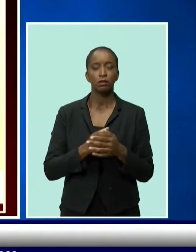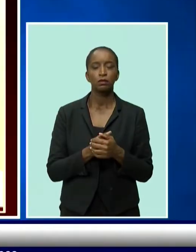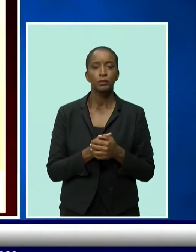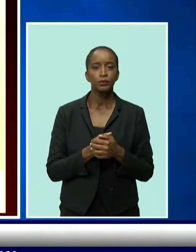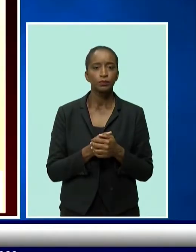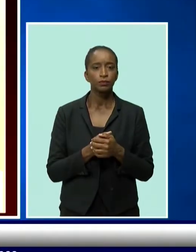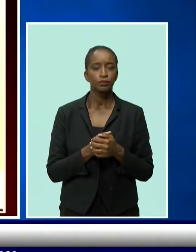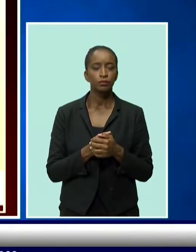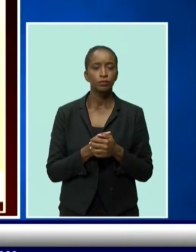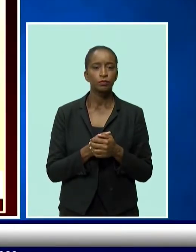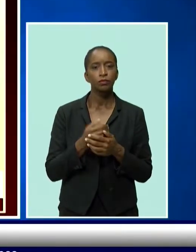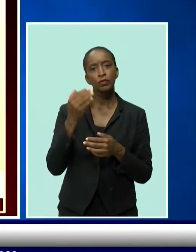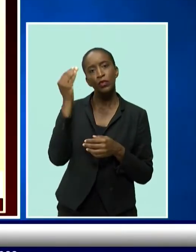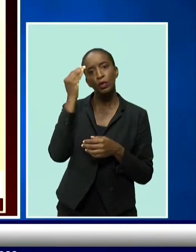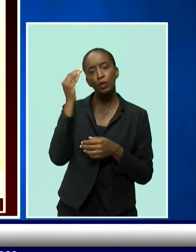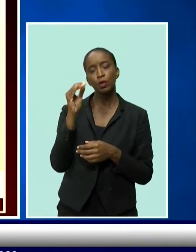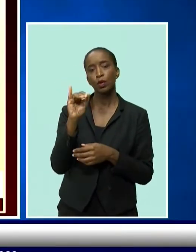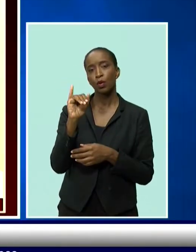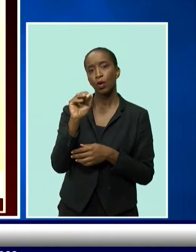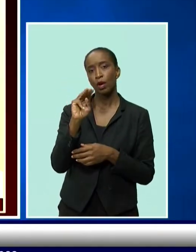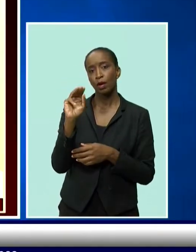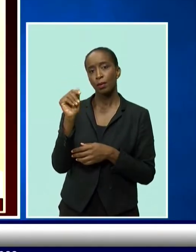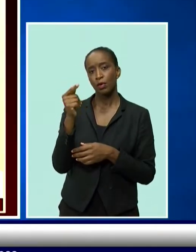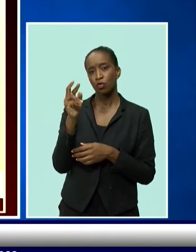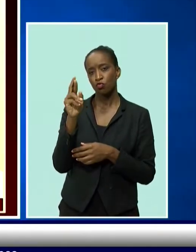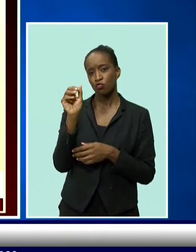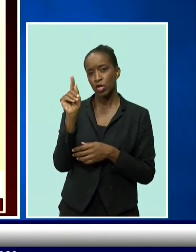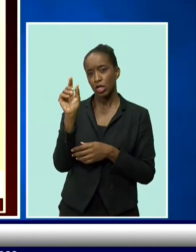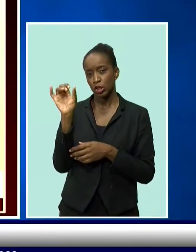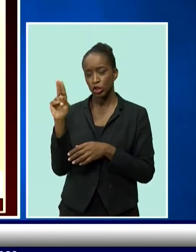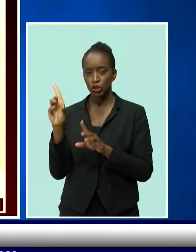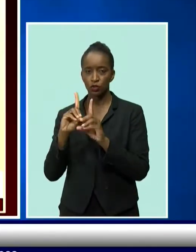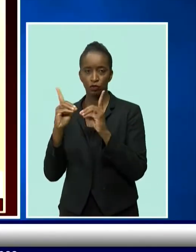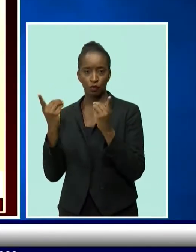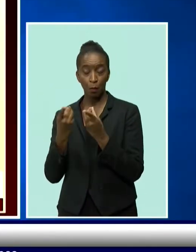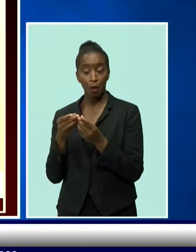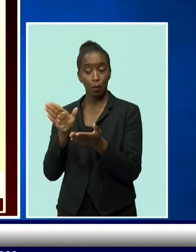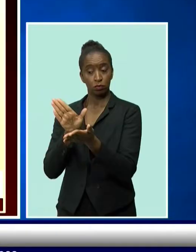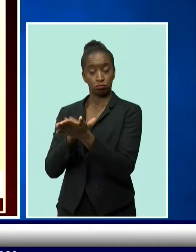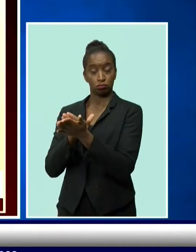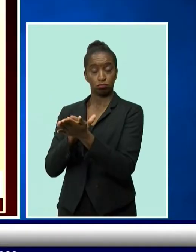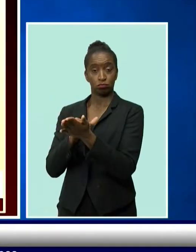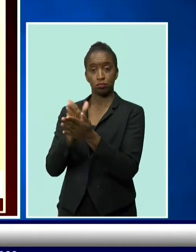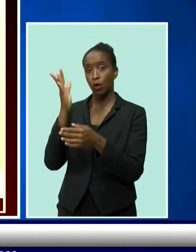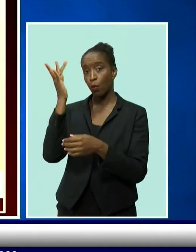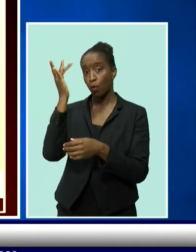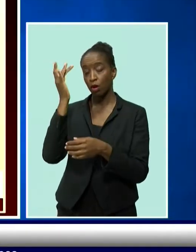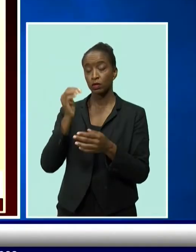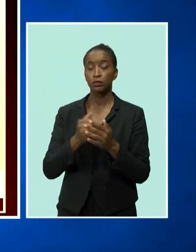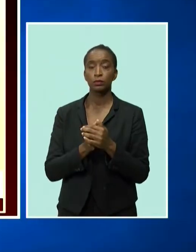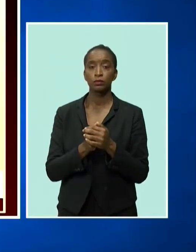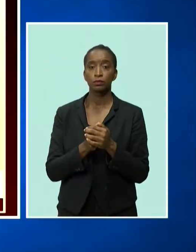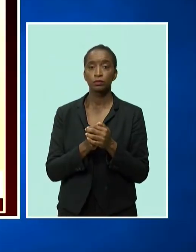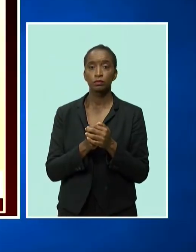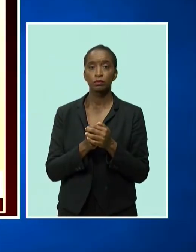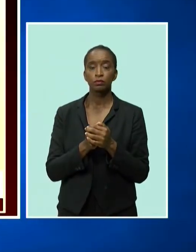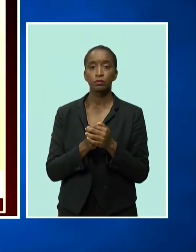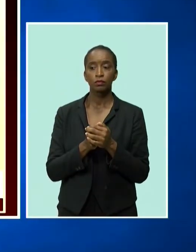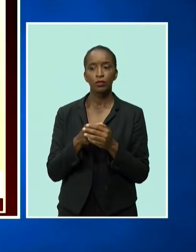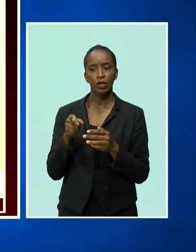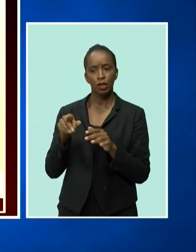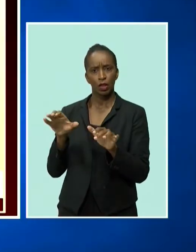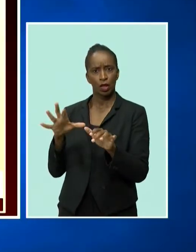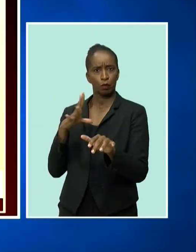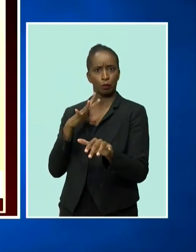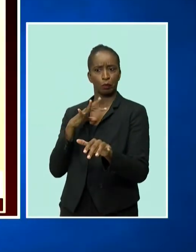and our immigration department is being lauded really and truly as one of the departments that is held up as a standard bearer